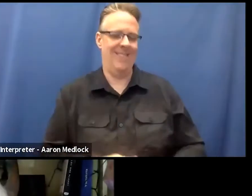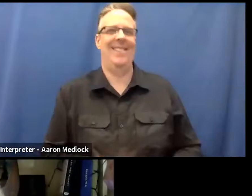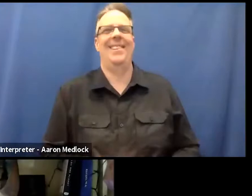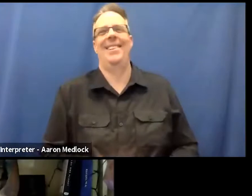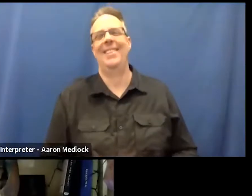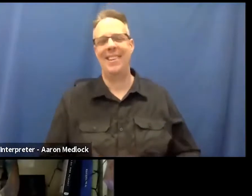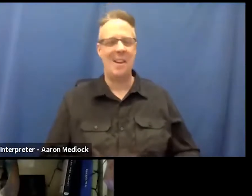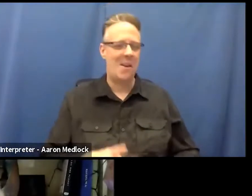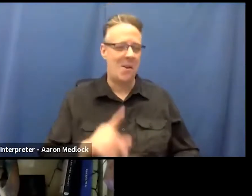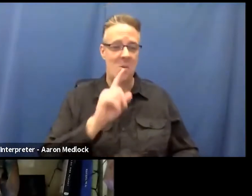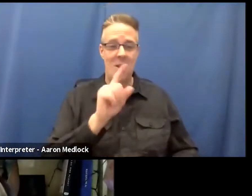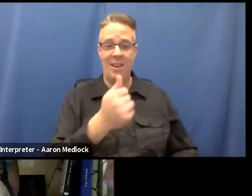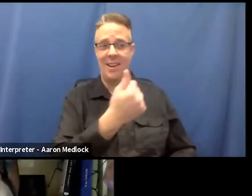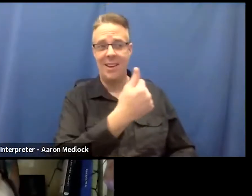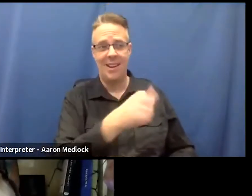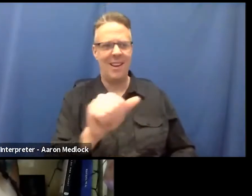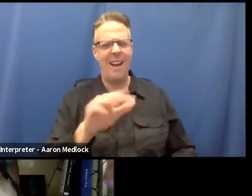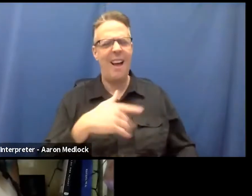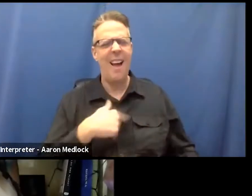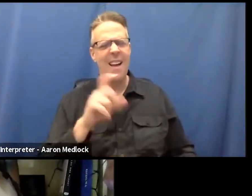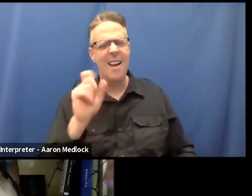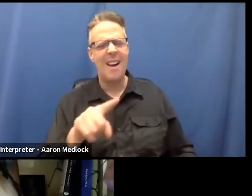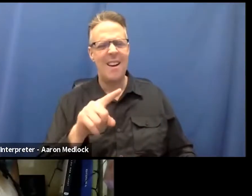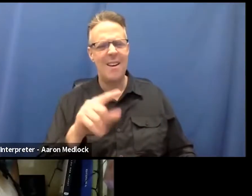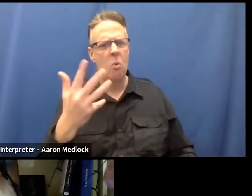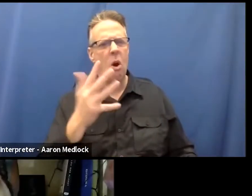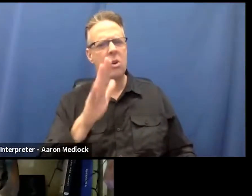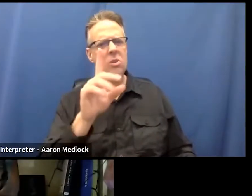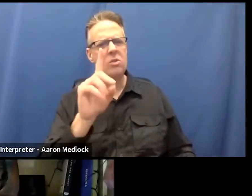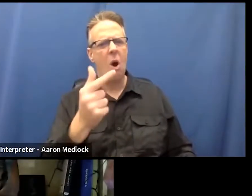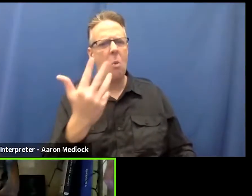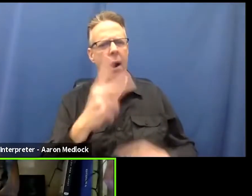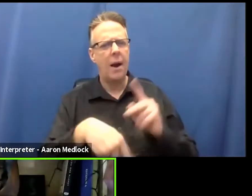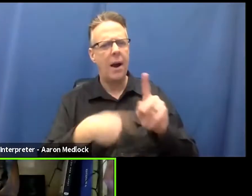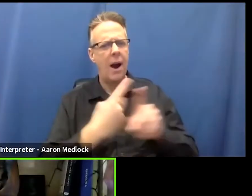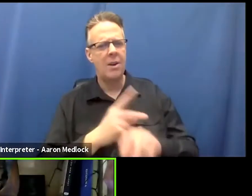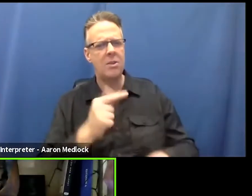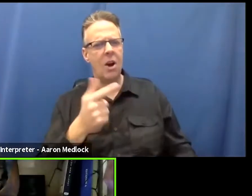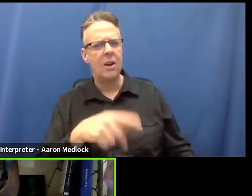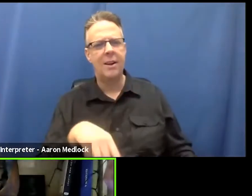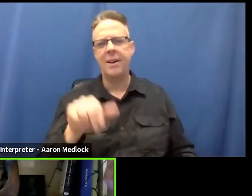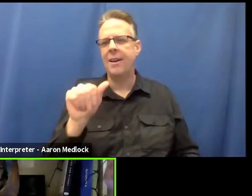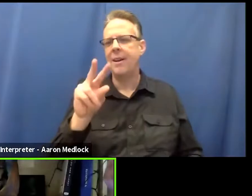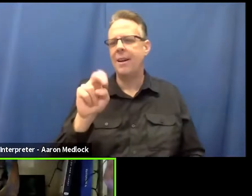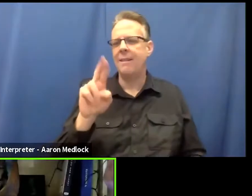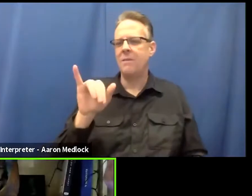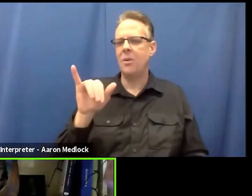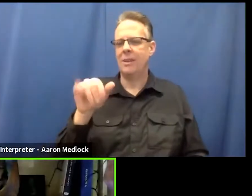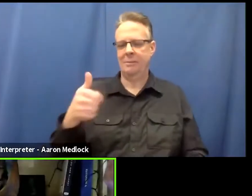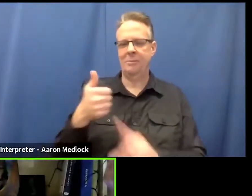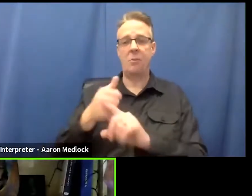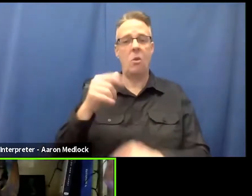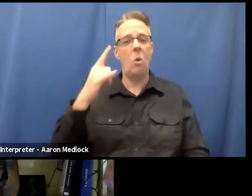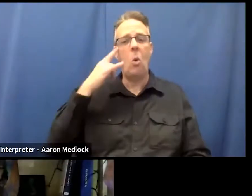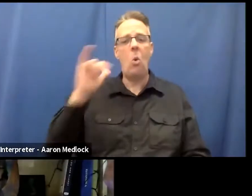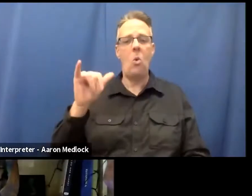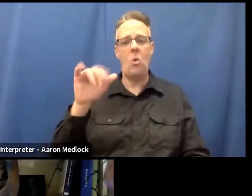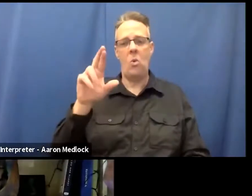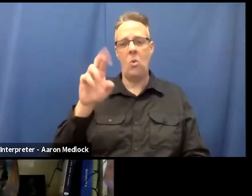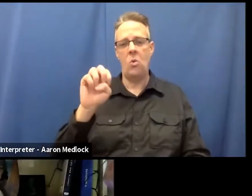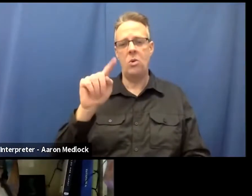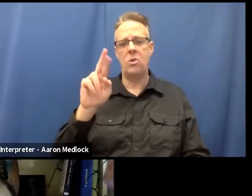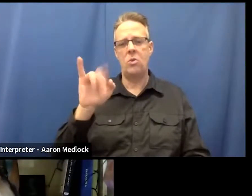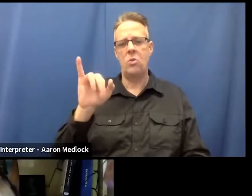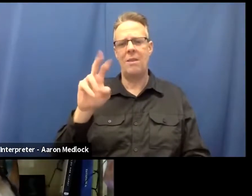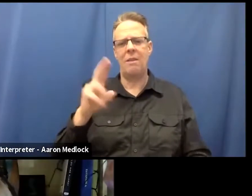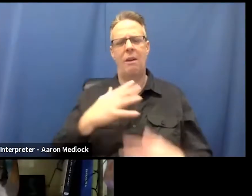ask. Anyone can. I wanted to ask, what breed of dog was your? Ava she's a golden retriever. Oh my gosh.